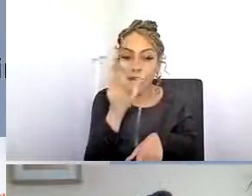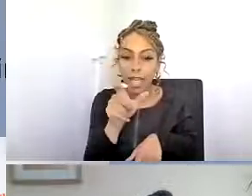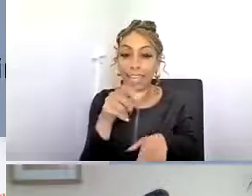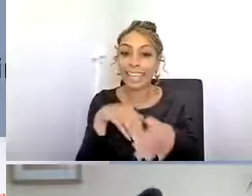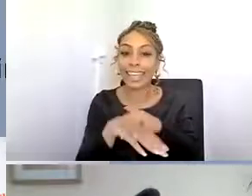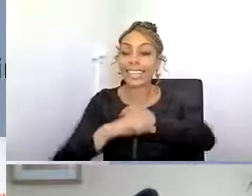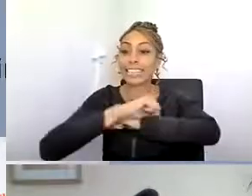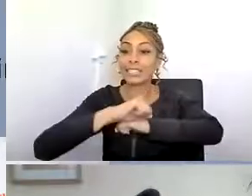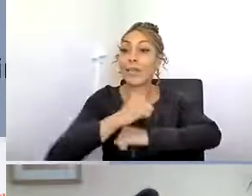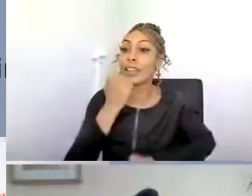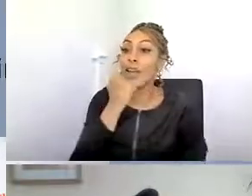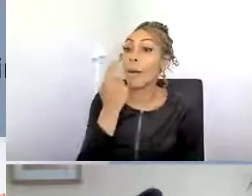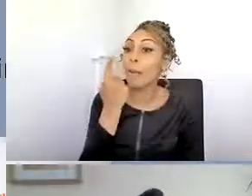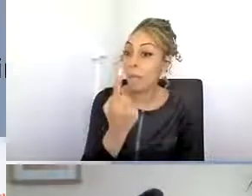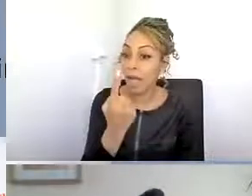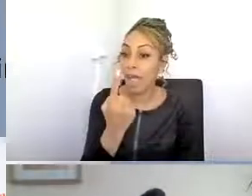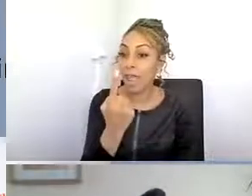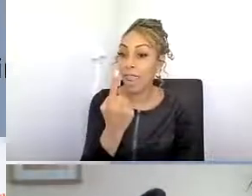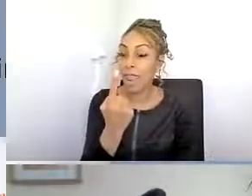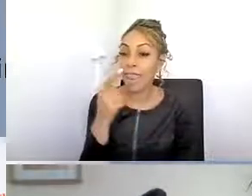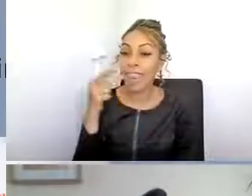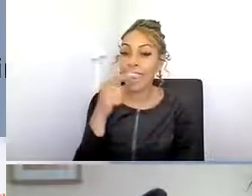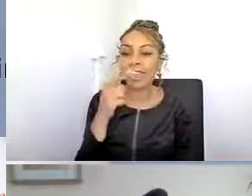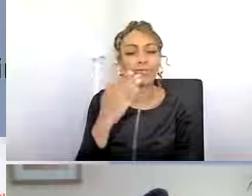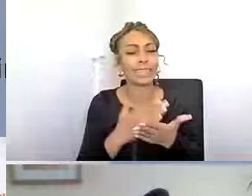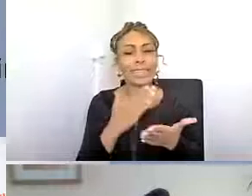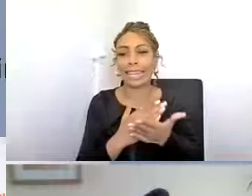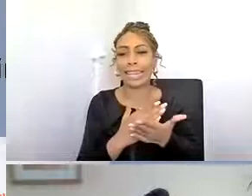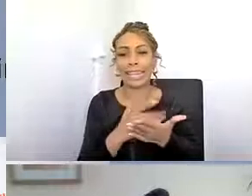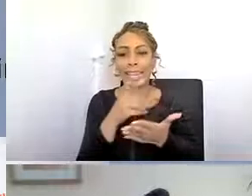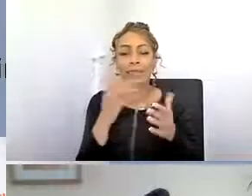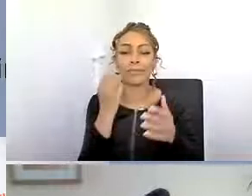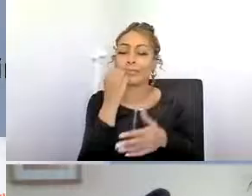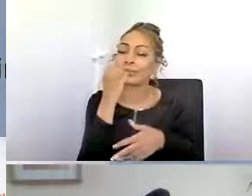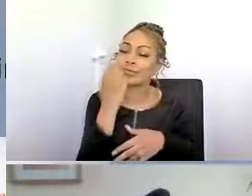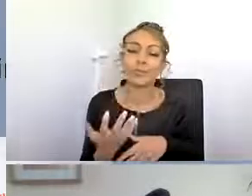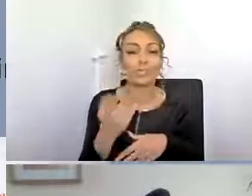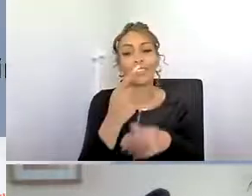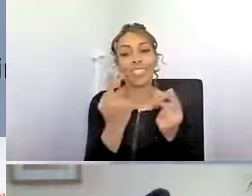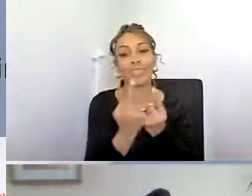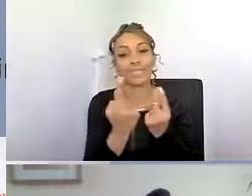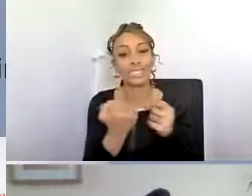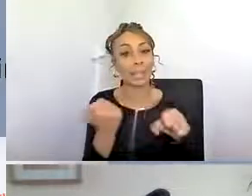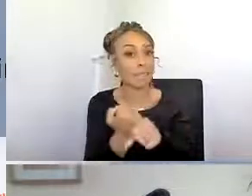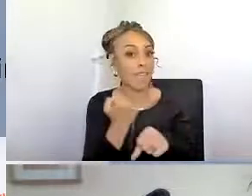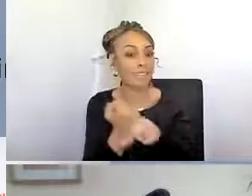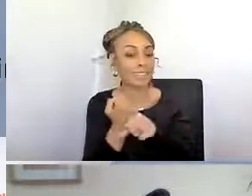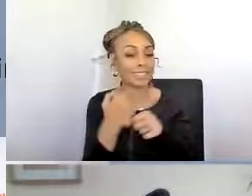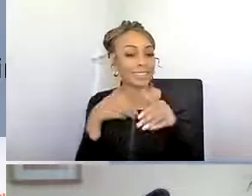#1, which is really such a beautiful piece made